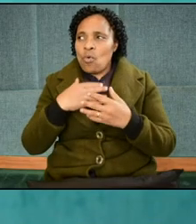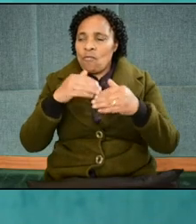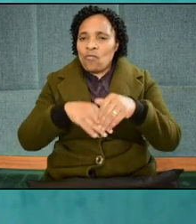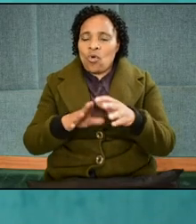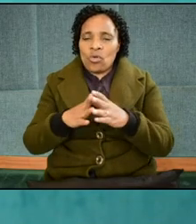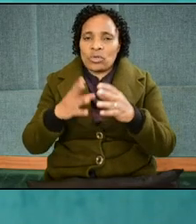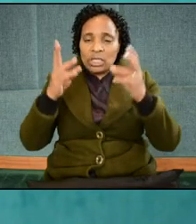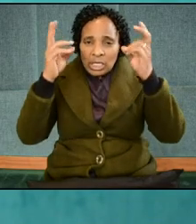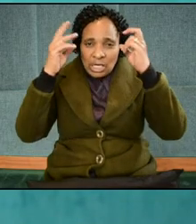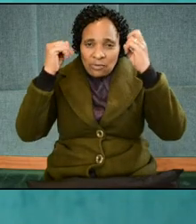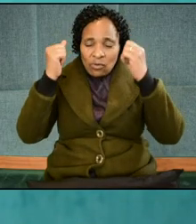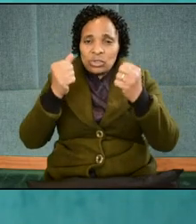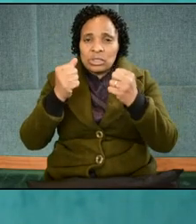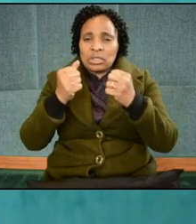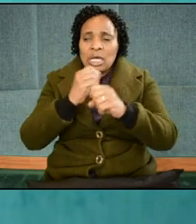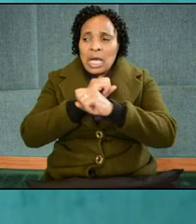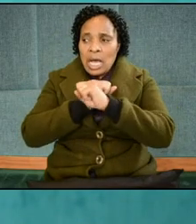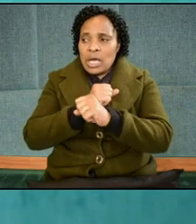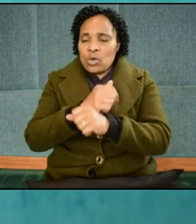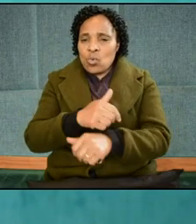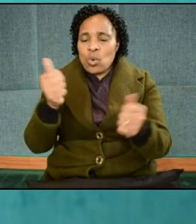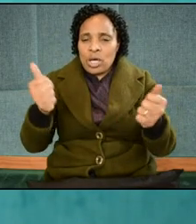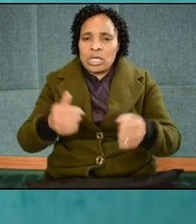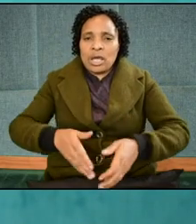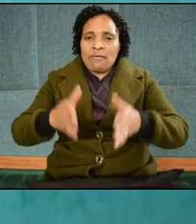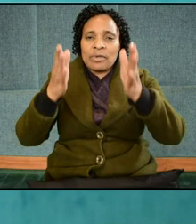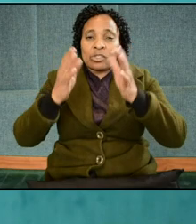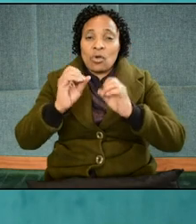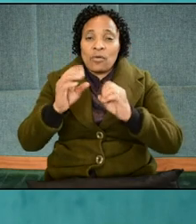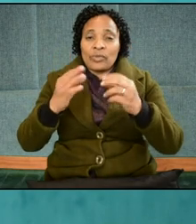must guard well the avenues